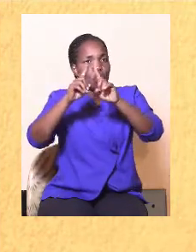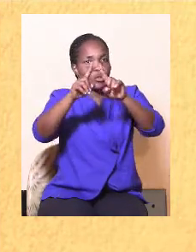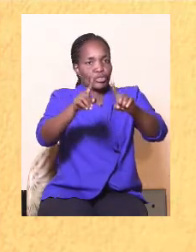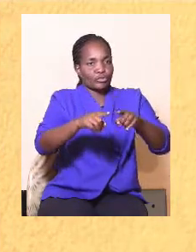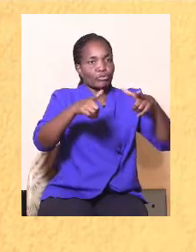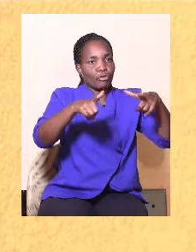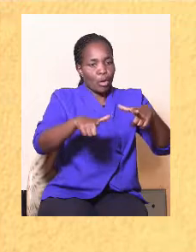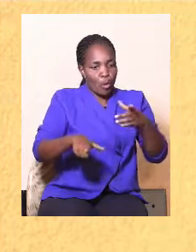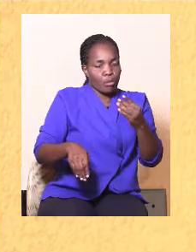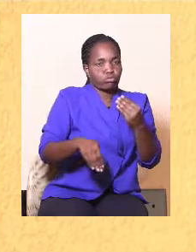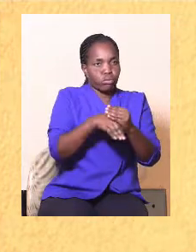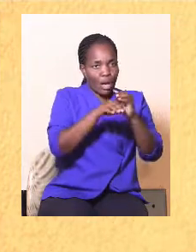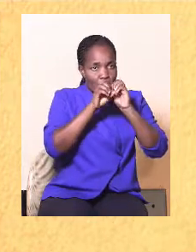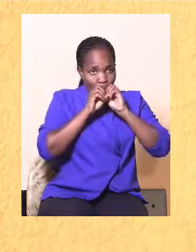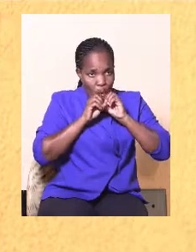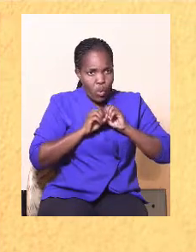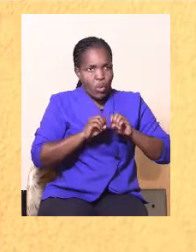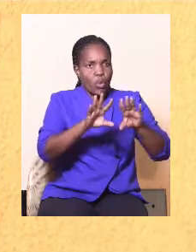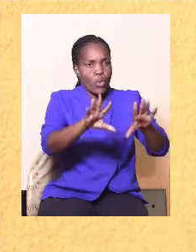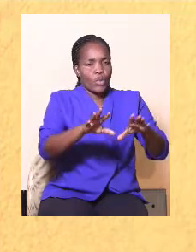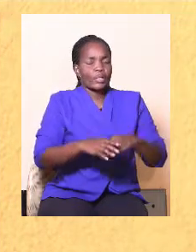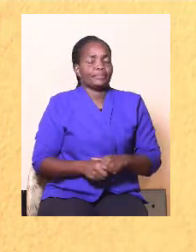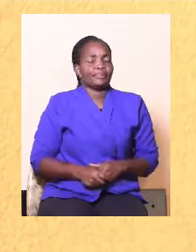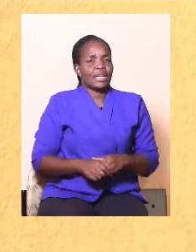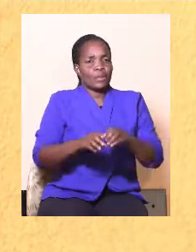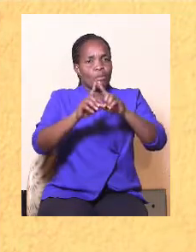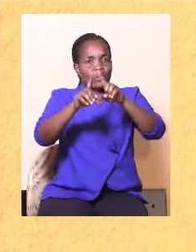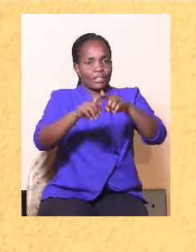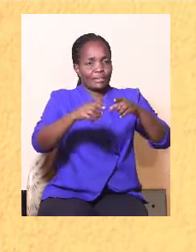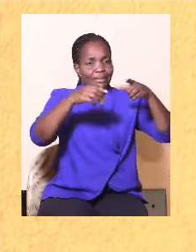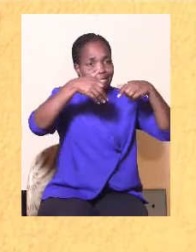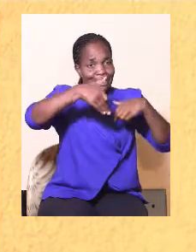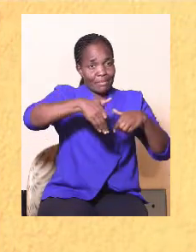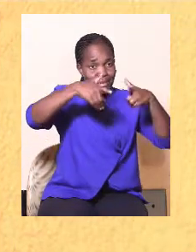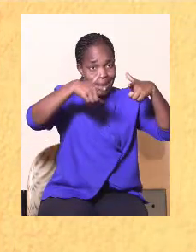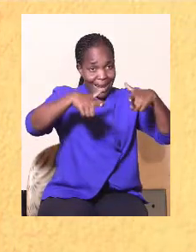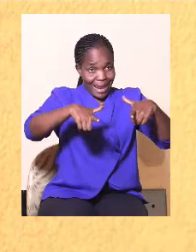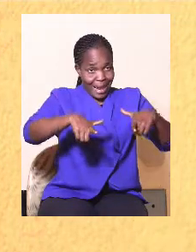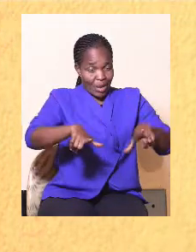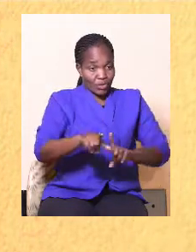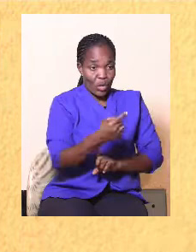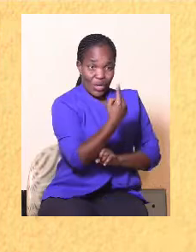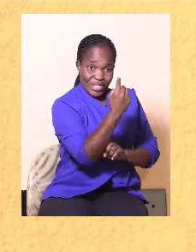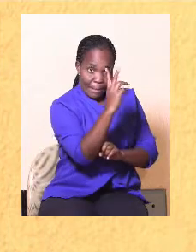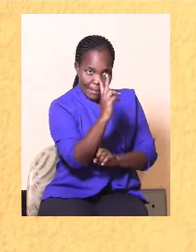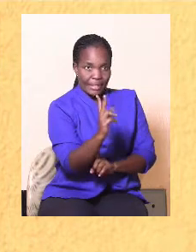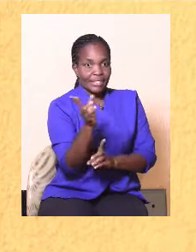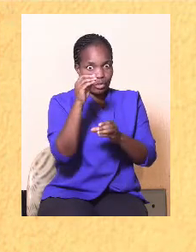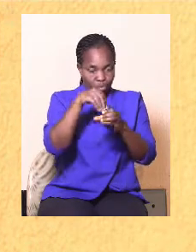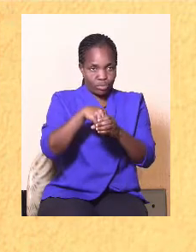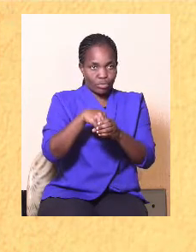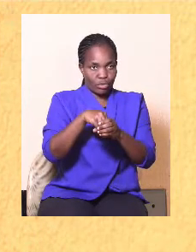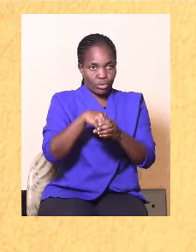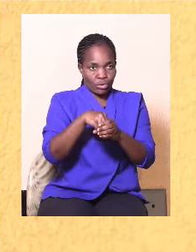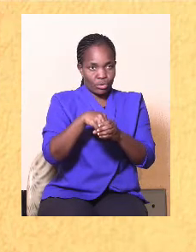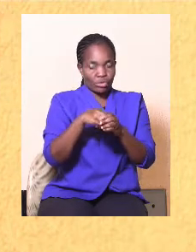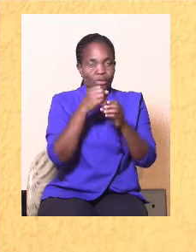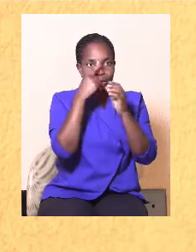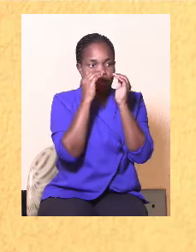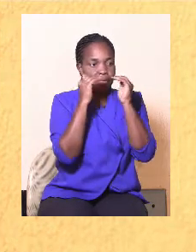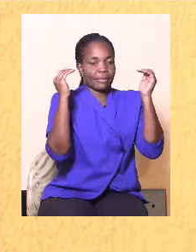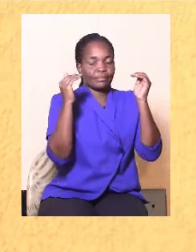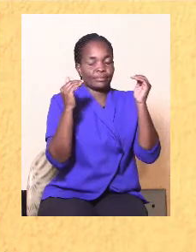also be provided in different Namibian languages so that everybody will be on the same page. So that information campaign will